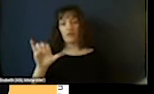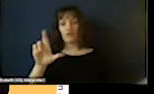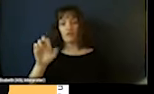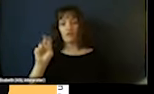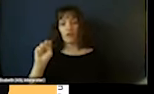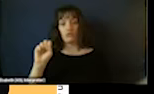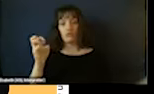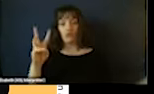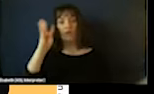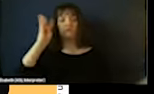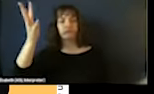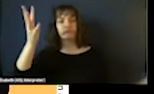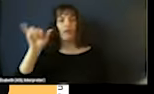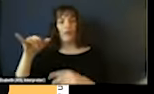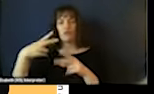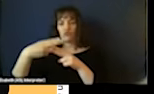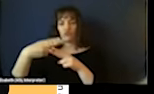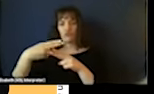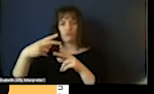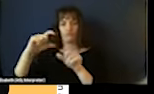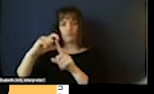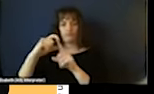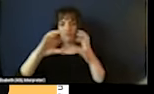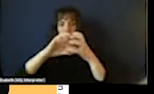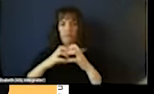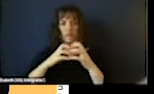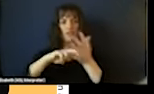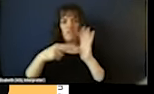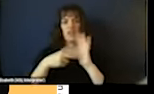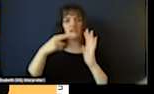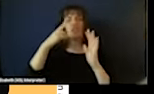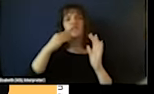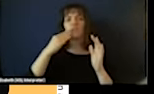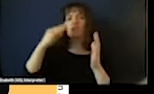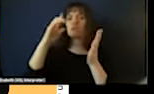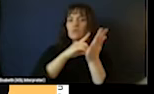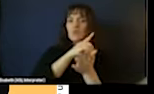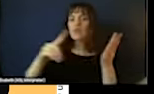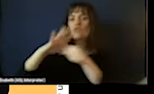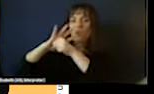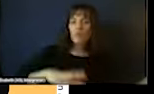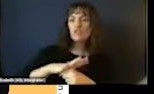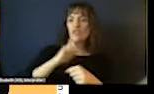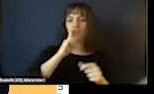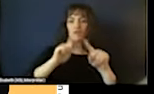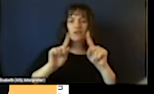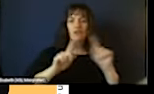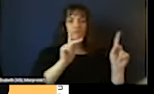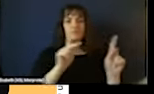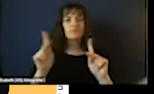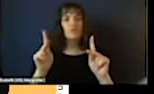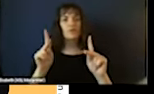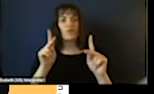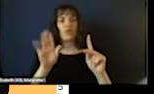of systemic oppression and discrimination experienced by an individual. So for example, I am disabled and a woman,